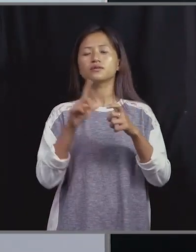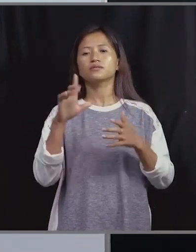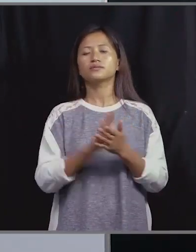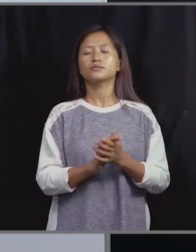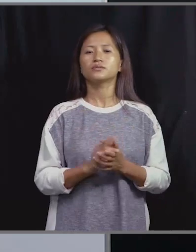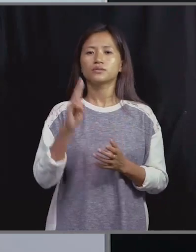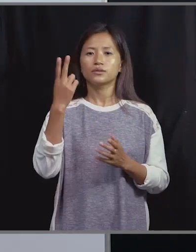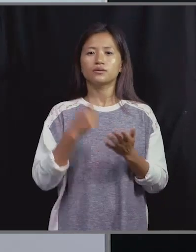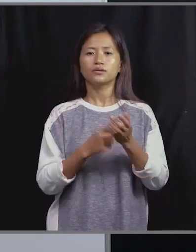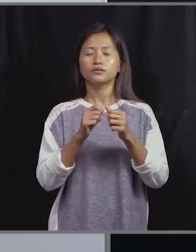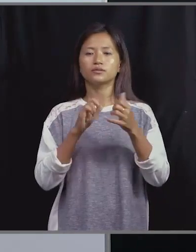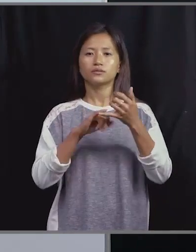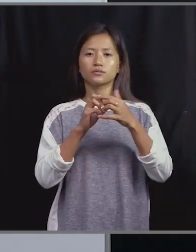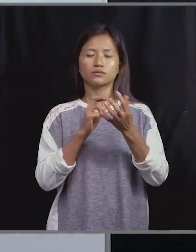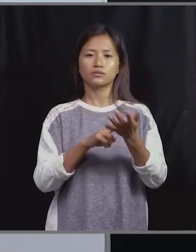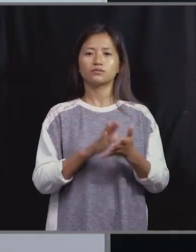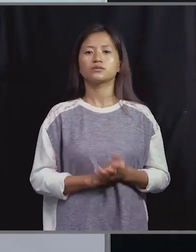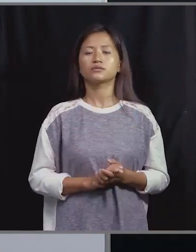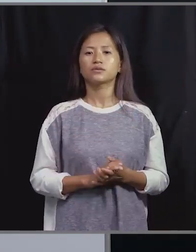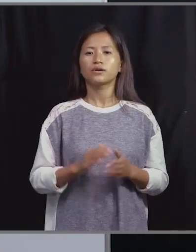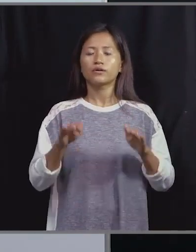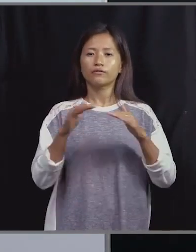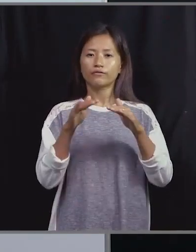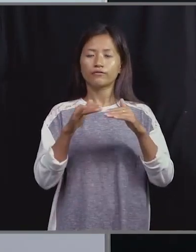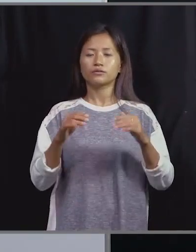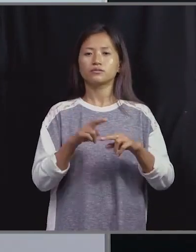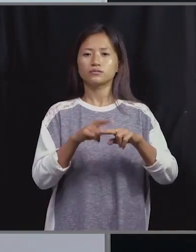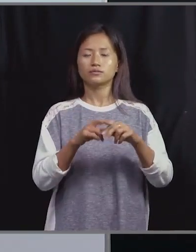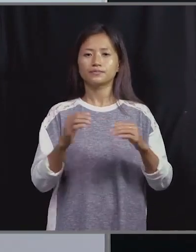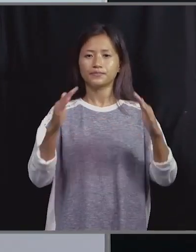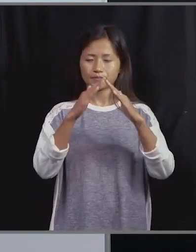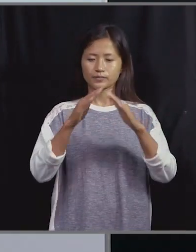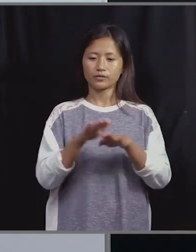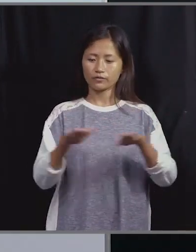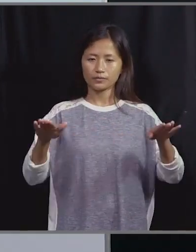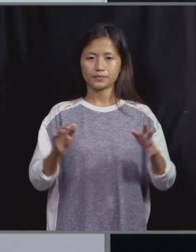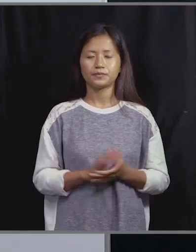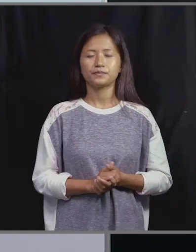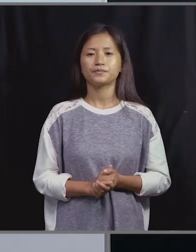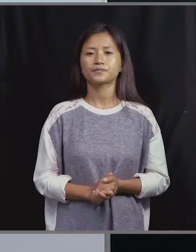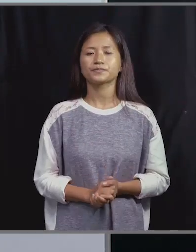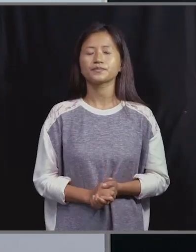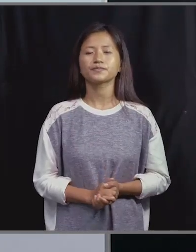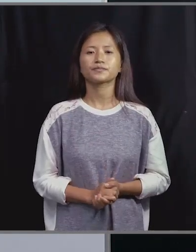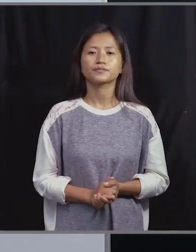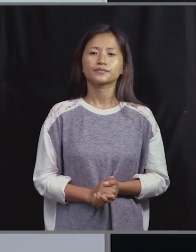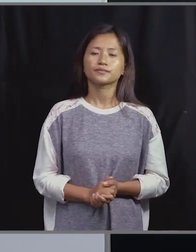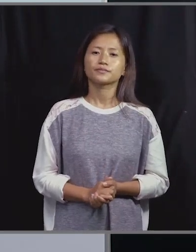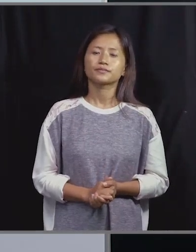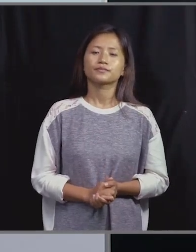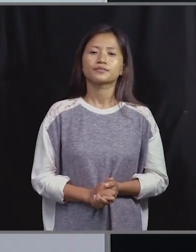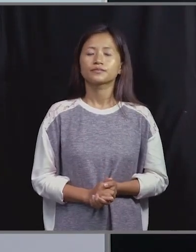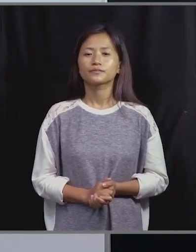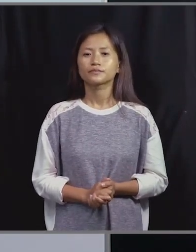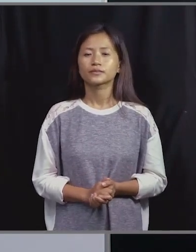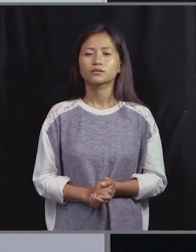the Santals who are settling at the foothill, they come towards the slope or the plain area for cultivation.